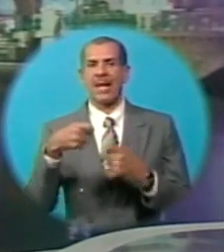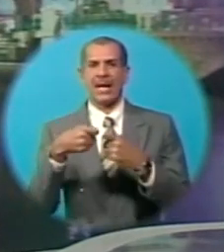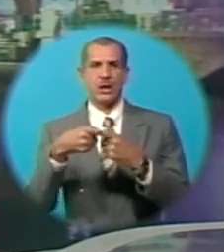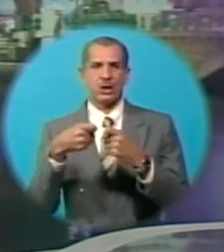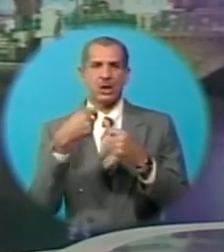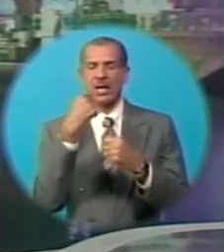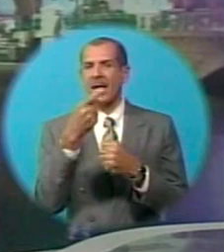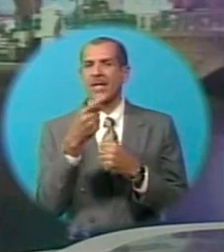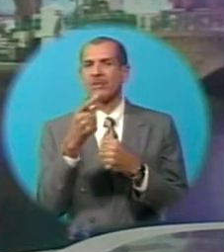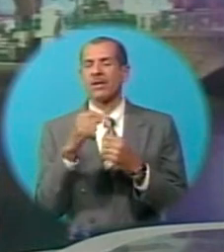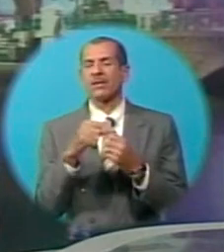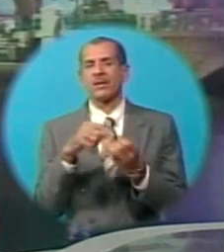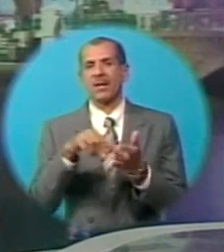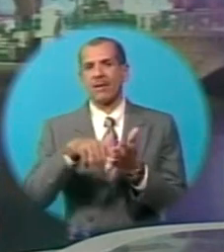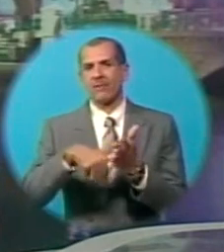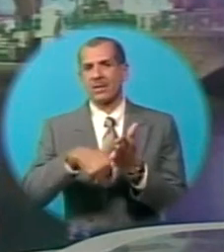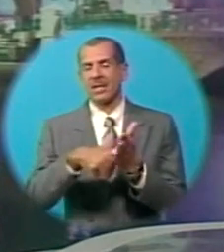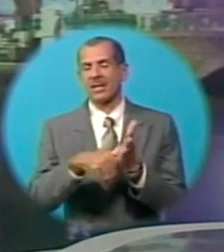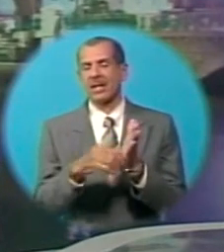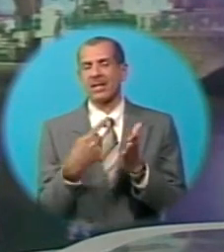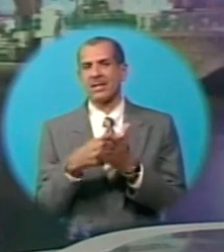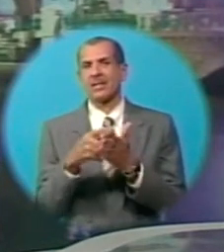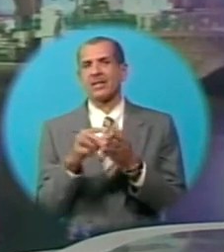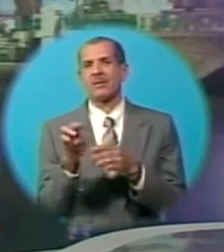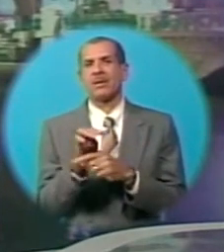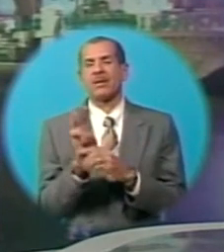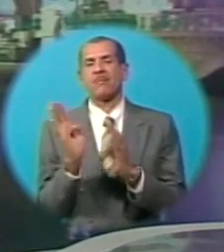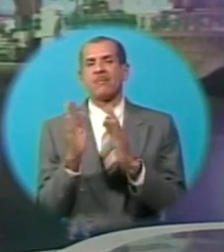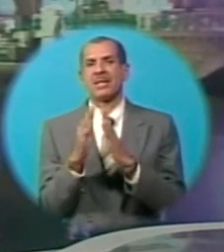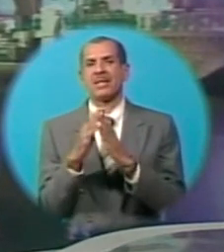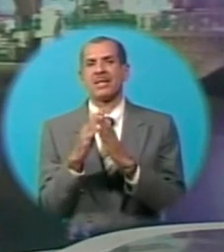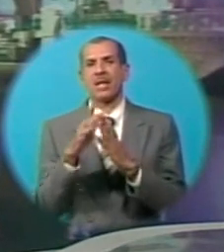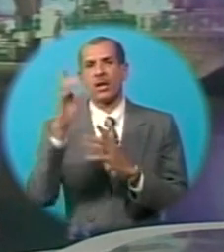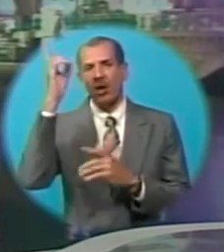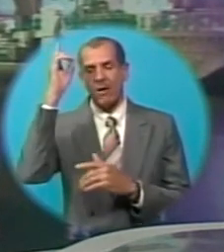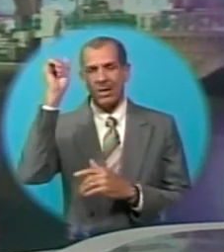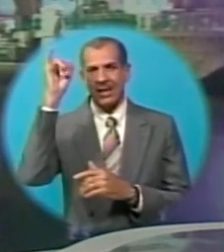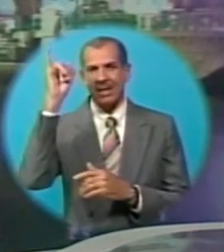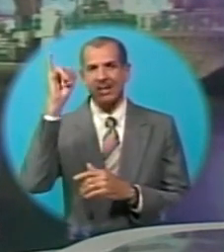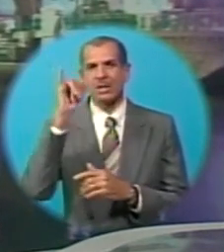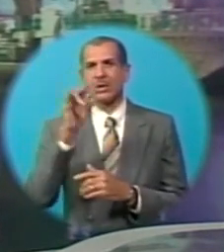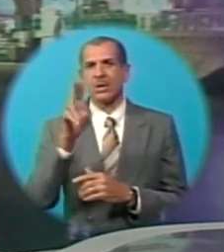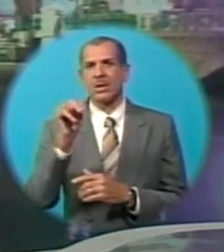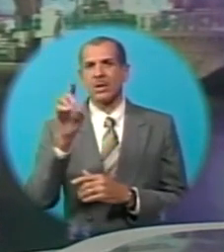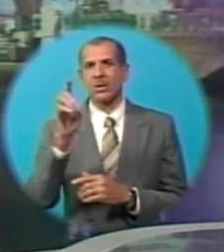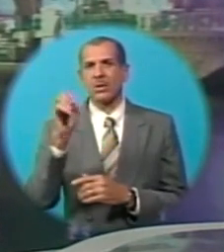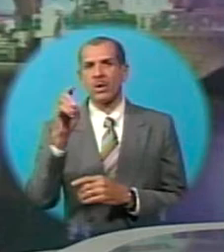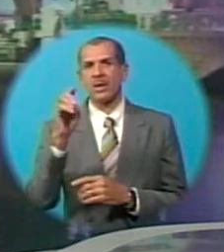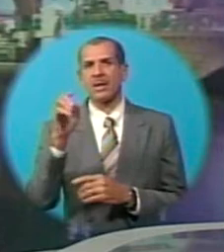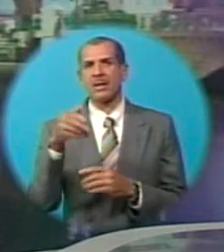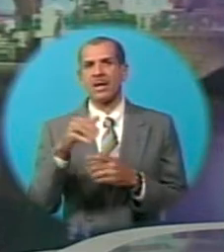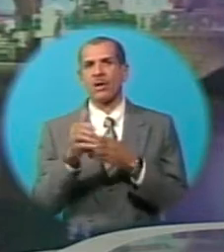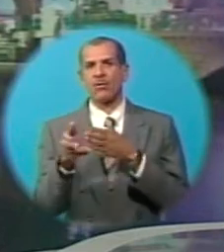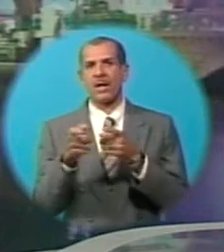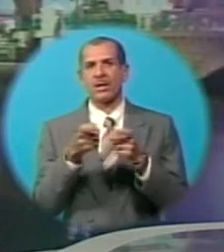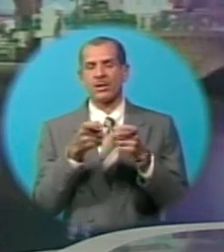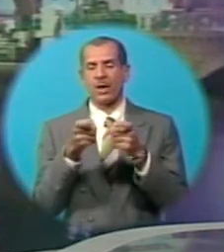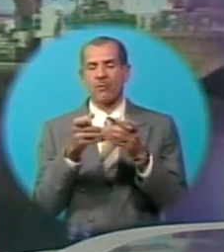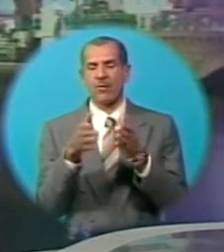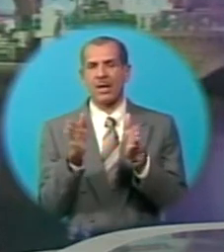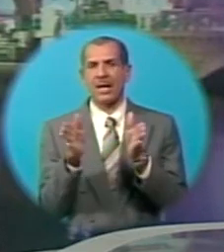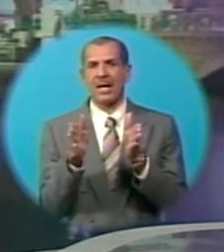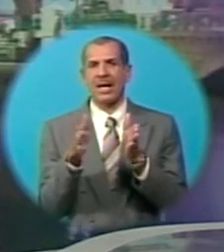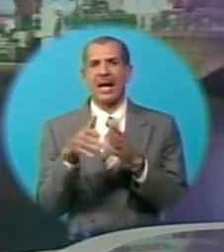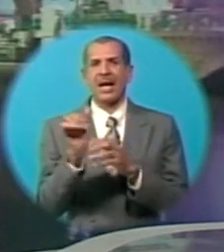during a media conference involving Industry Minister Donville Innes, UNIDO Director General De Jong, and Chief Strategist for Donor Relations